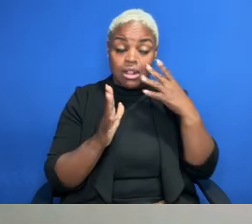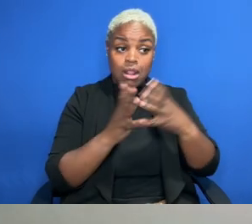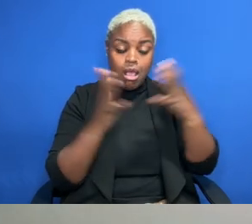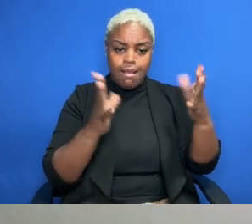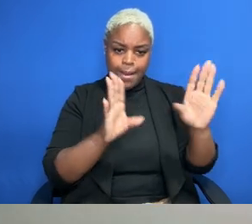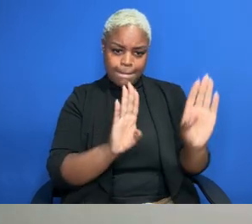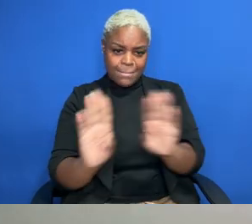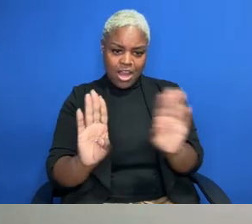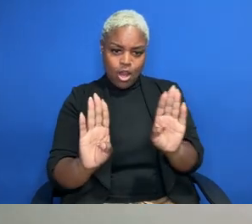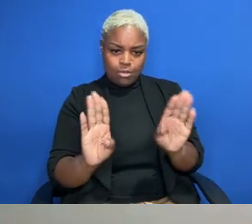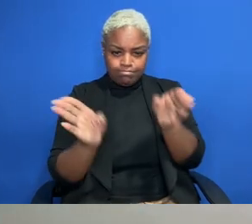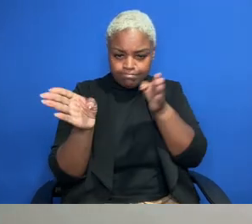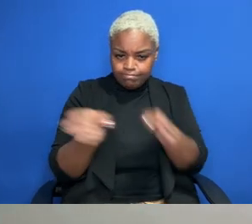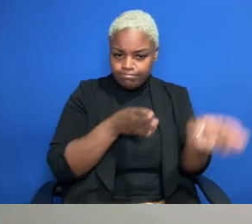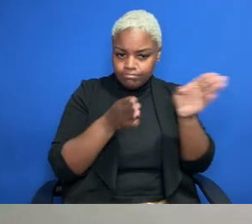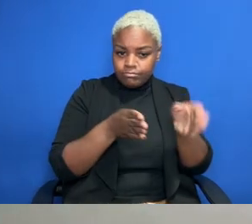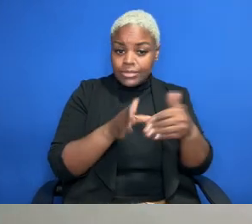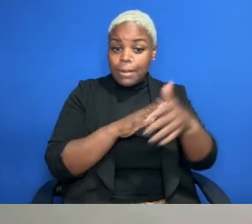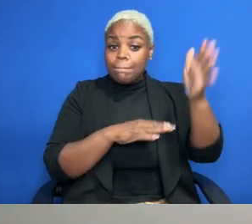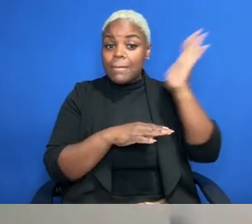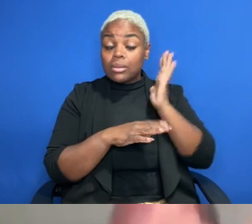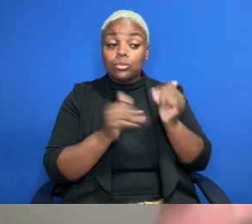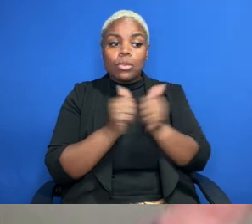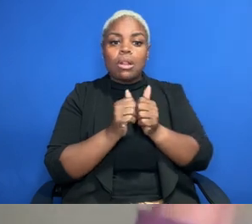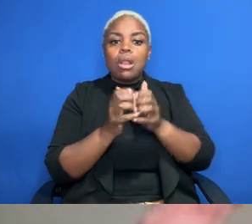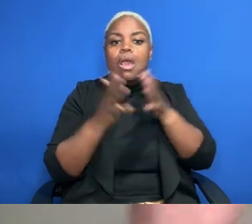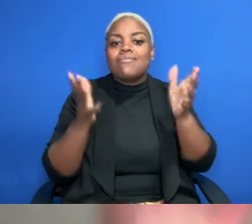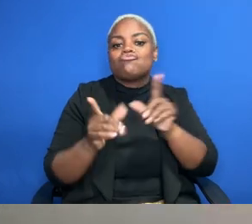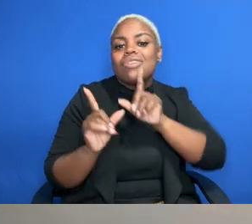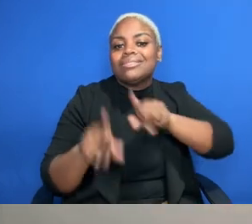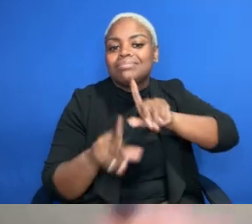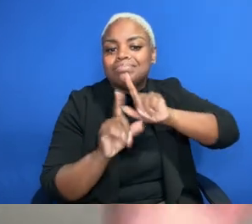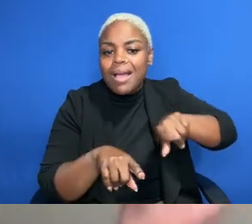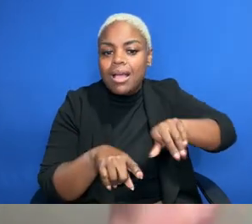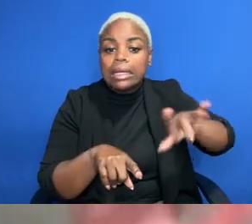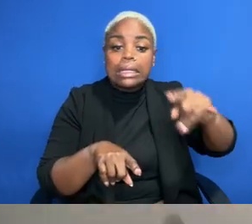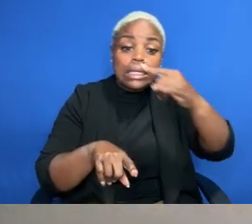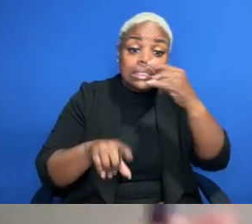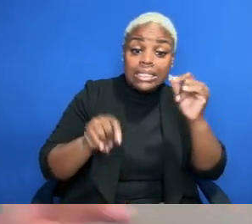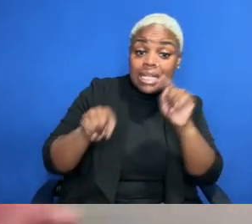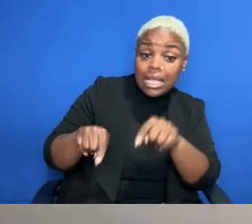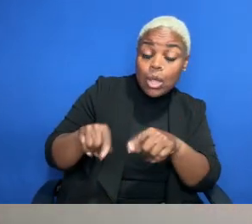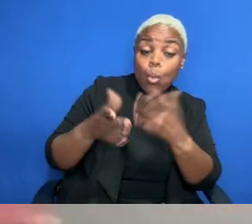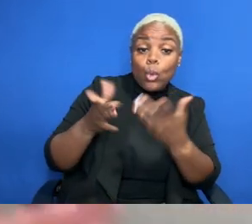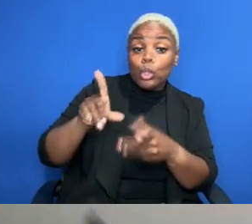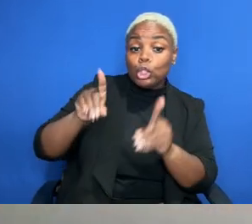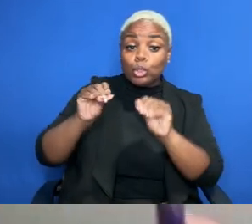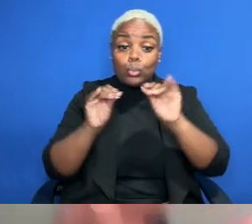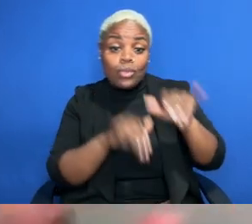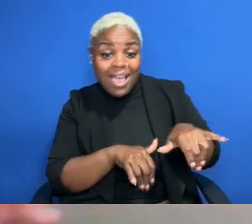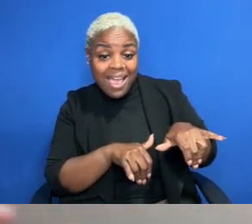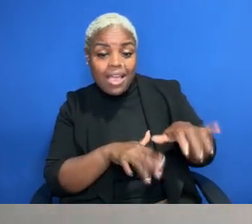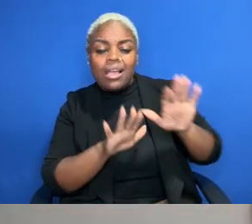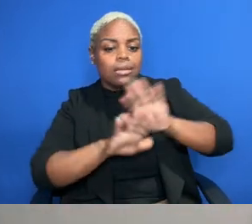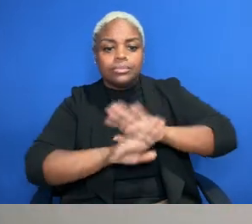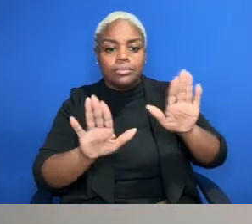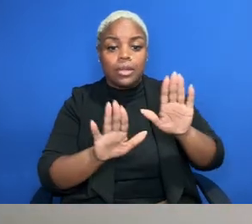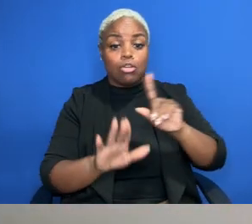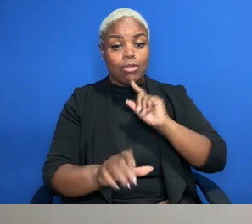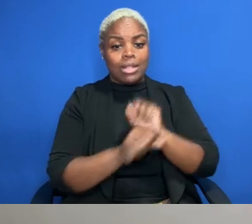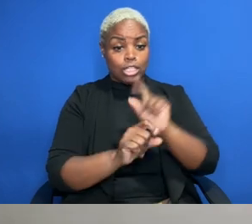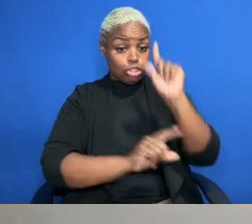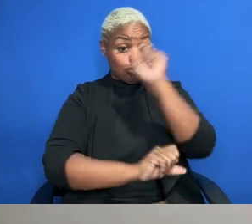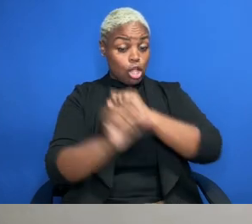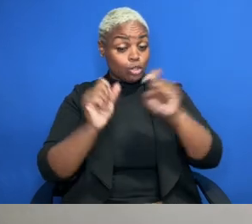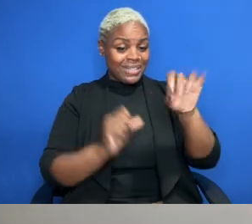key. And I've seen so many behavior plans in the past where they were full of responses. If the kid does this, this is what you do. If the kid does that, this is what